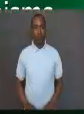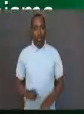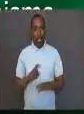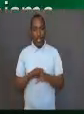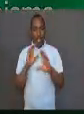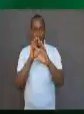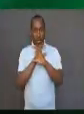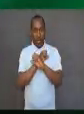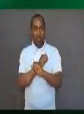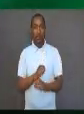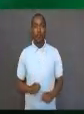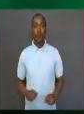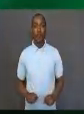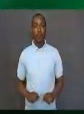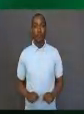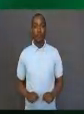Time's up.